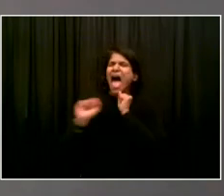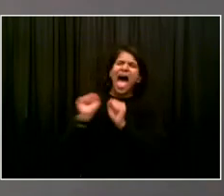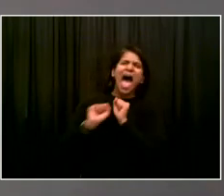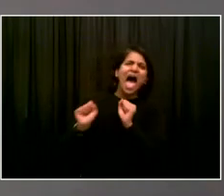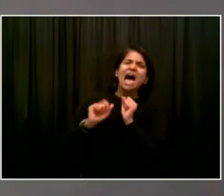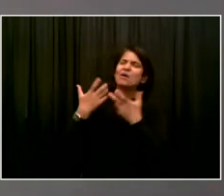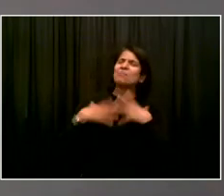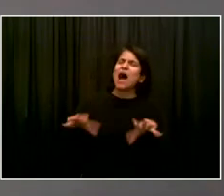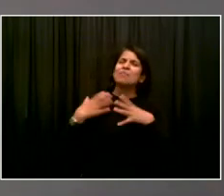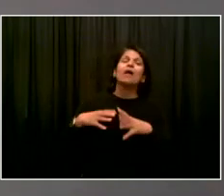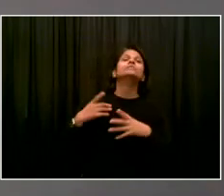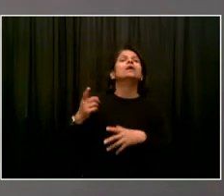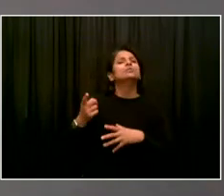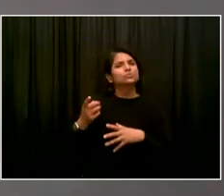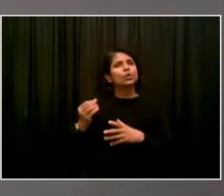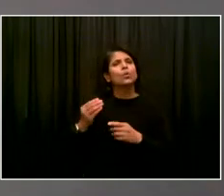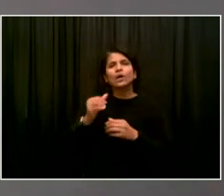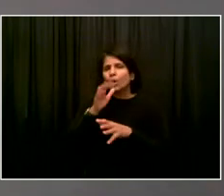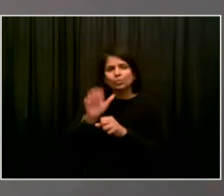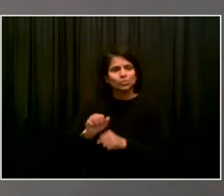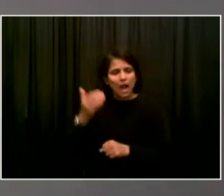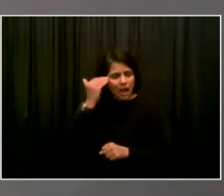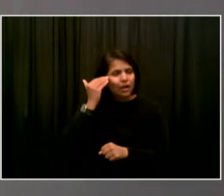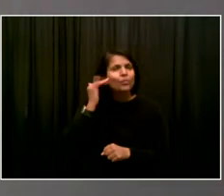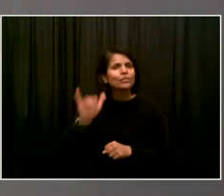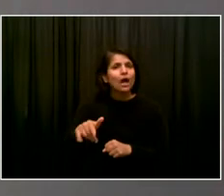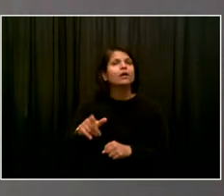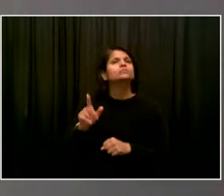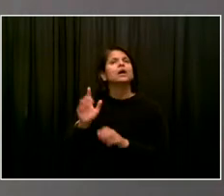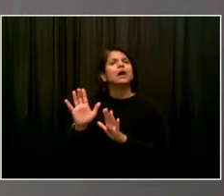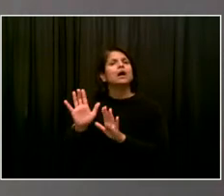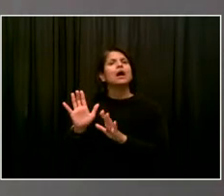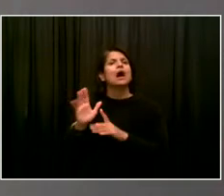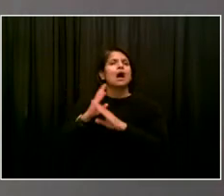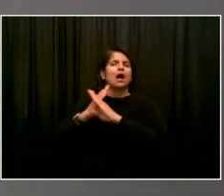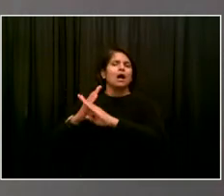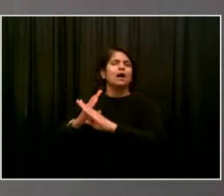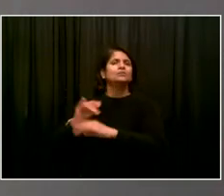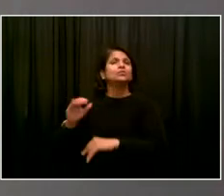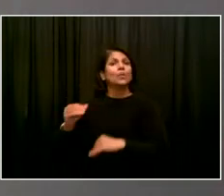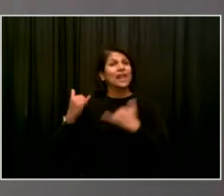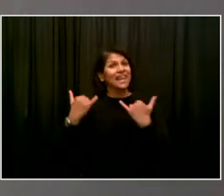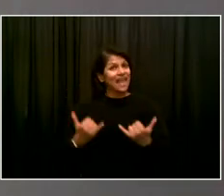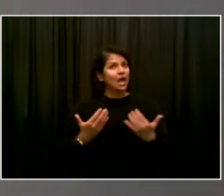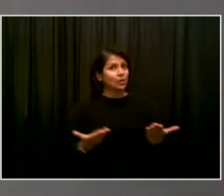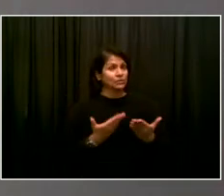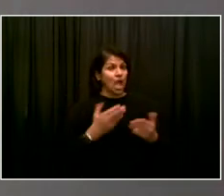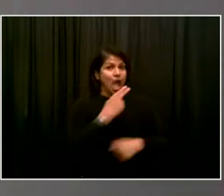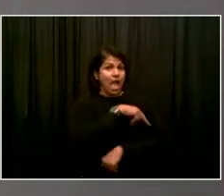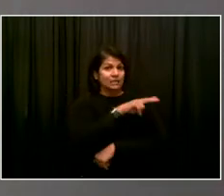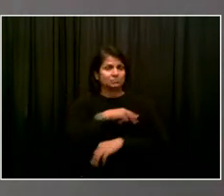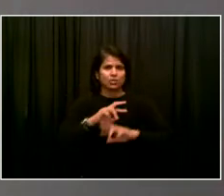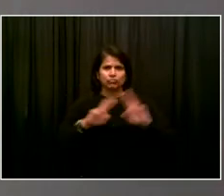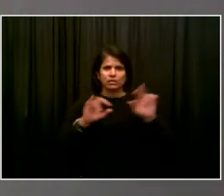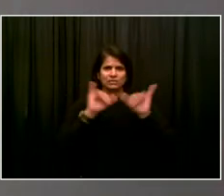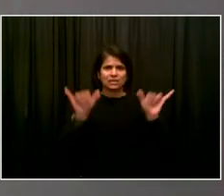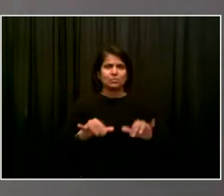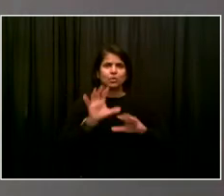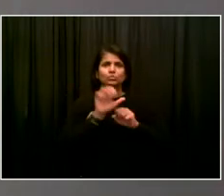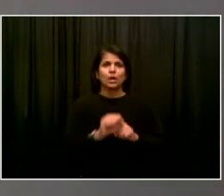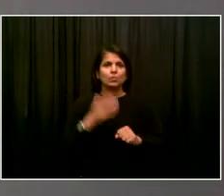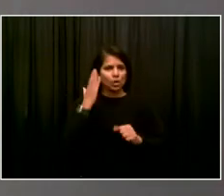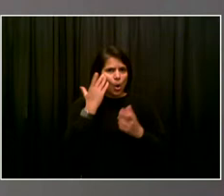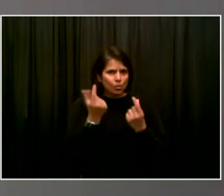and we will turn no child away. And frankly, we have the fastest turnaround time for getting that result.